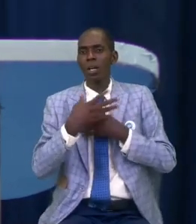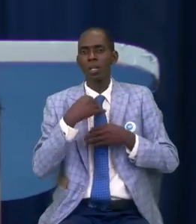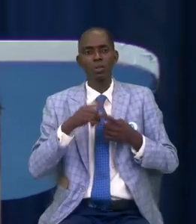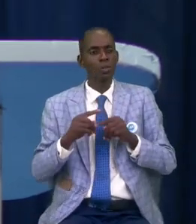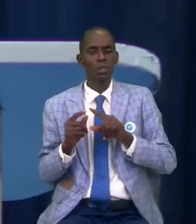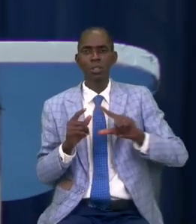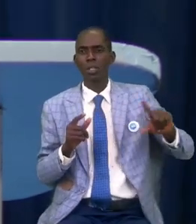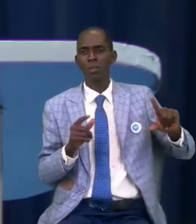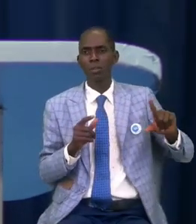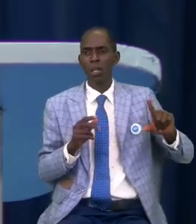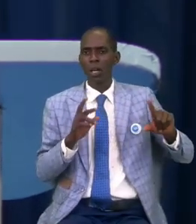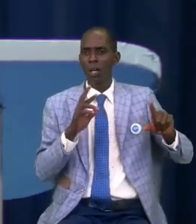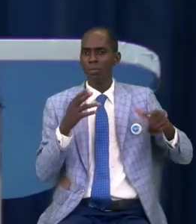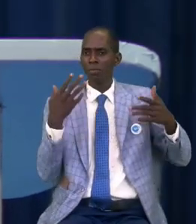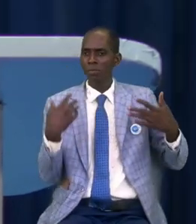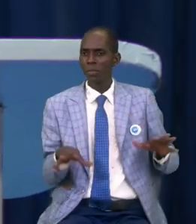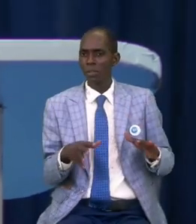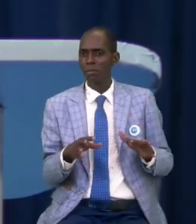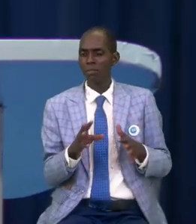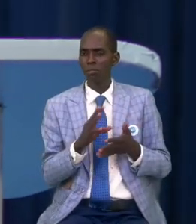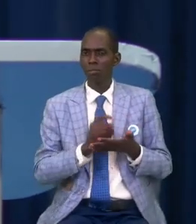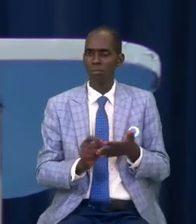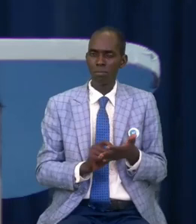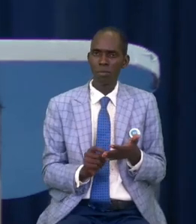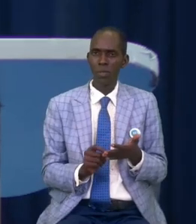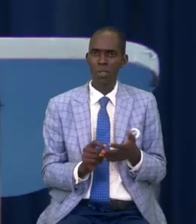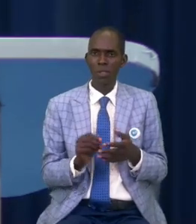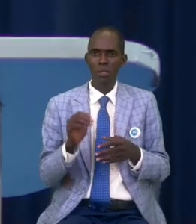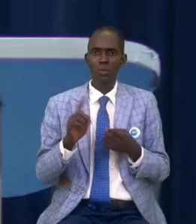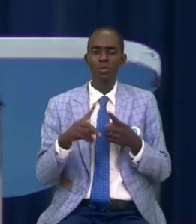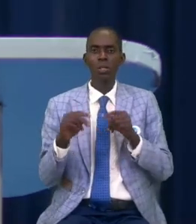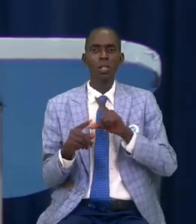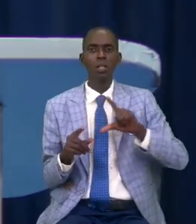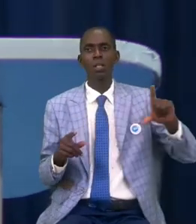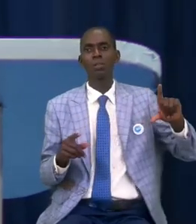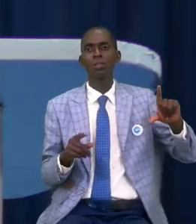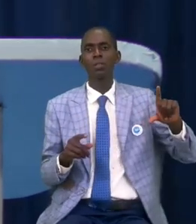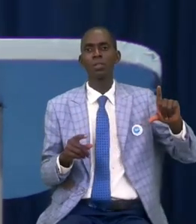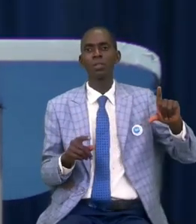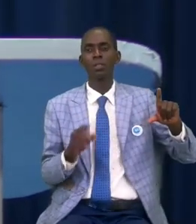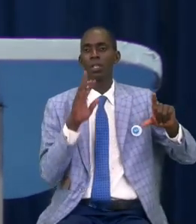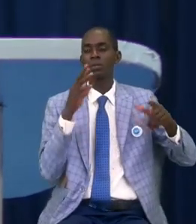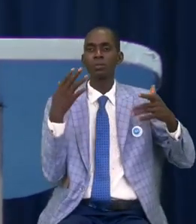here, counselors, if you are true, can you indicate? Brethren, raise the tempo of your prayer.